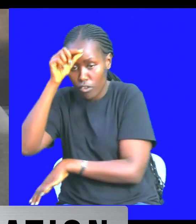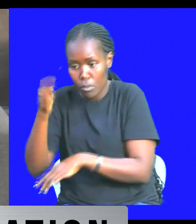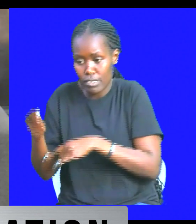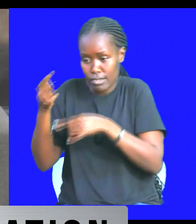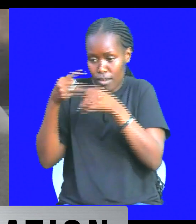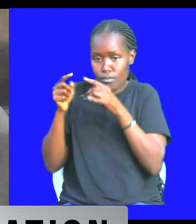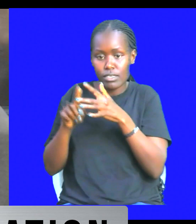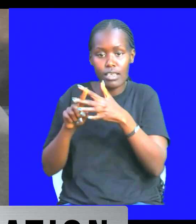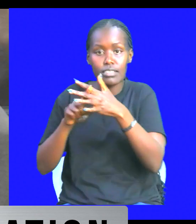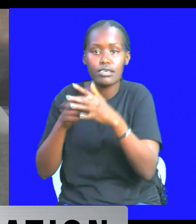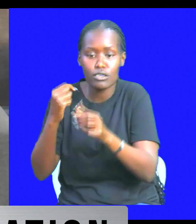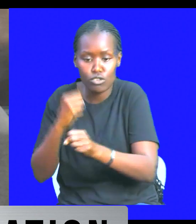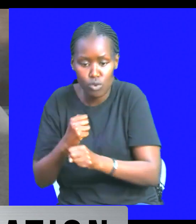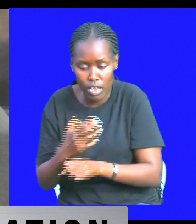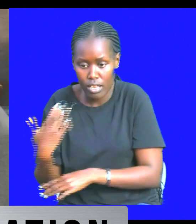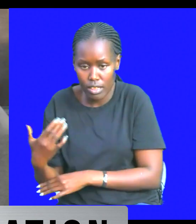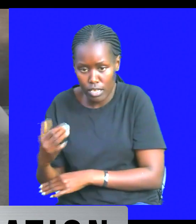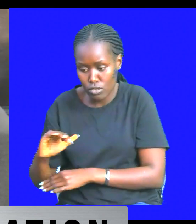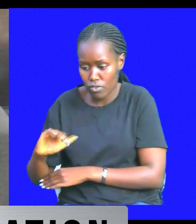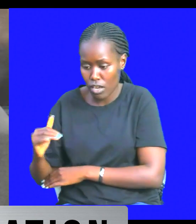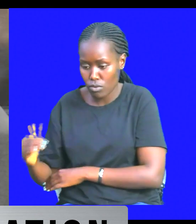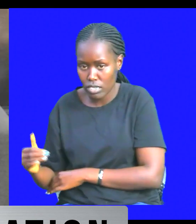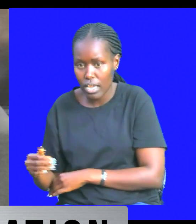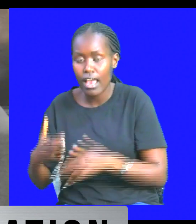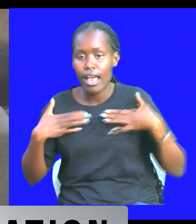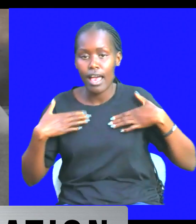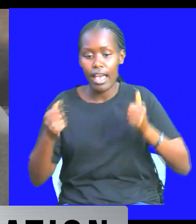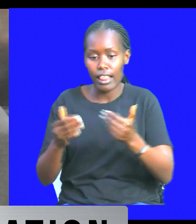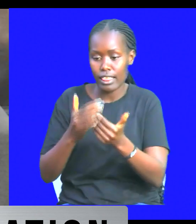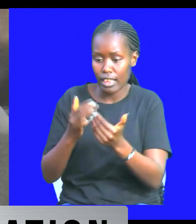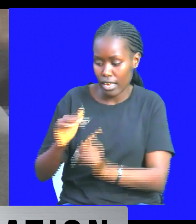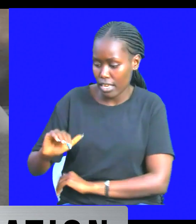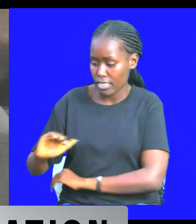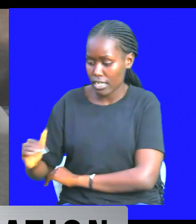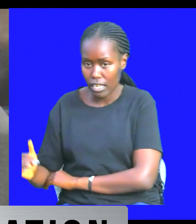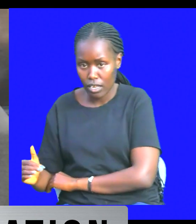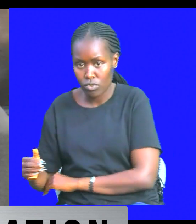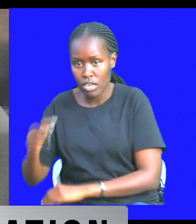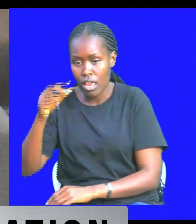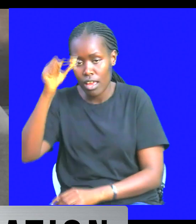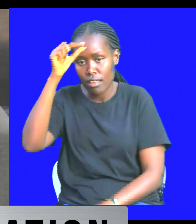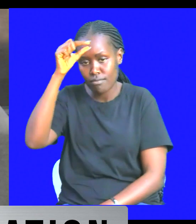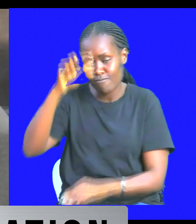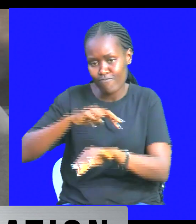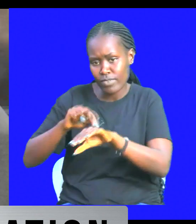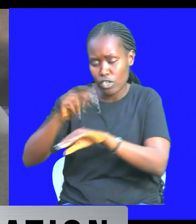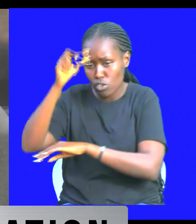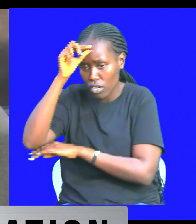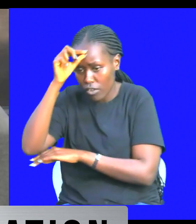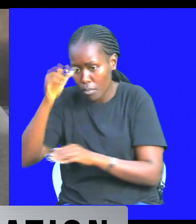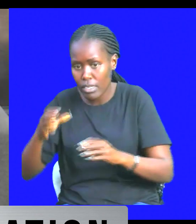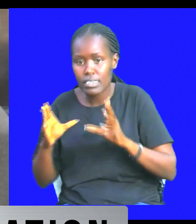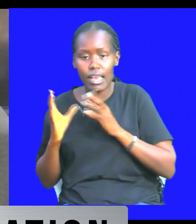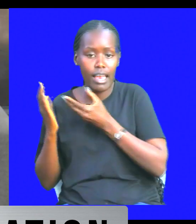do things that are supposed to be county, healthcare is under the county. National government is supposed to give policy. So we don't expect